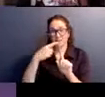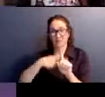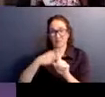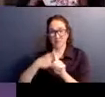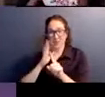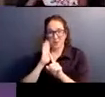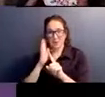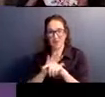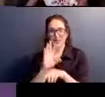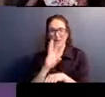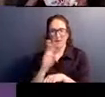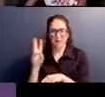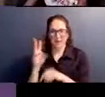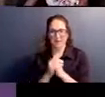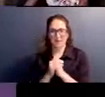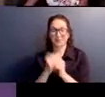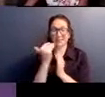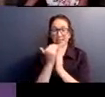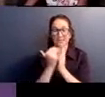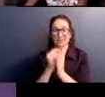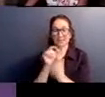our website,